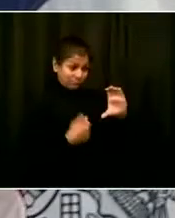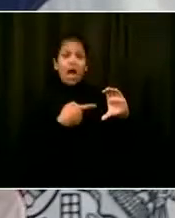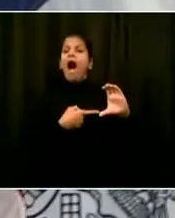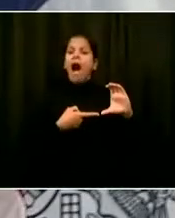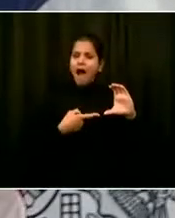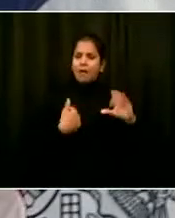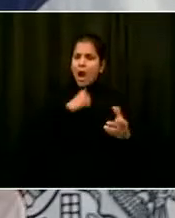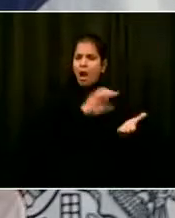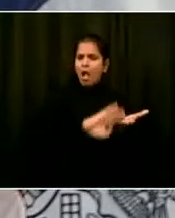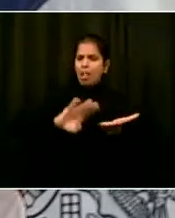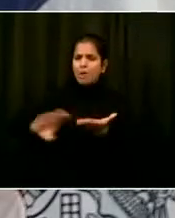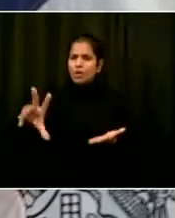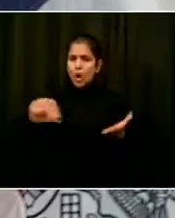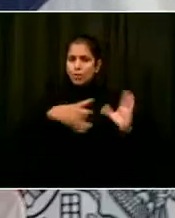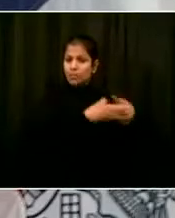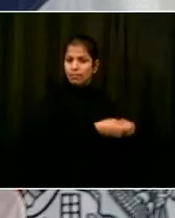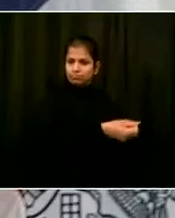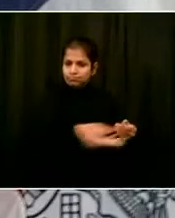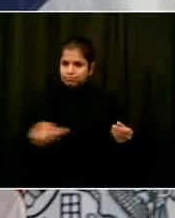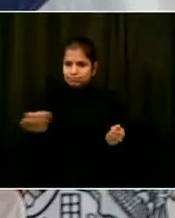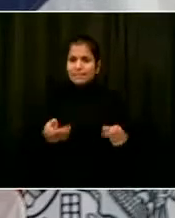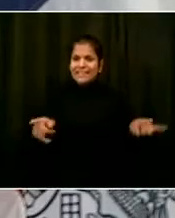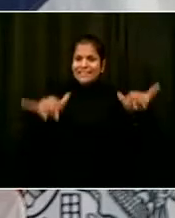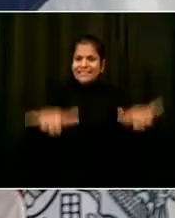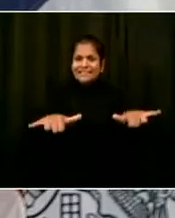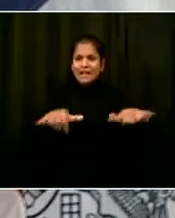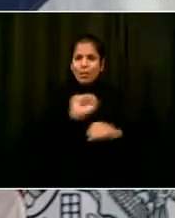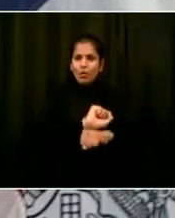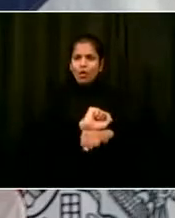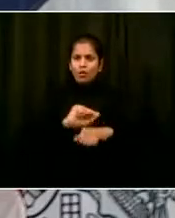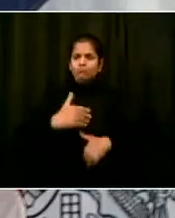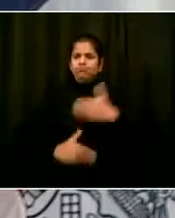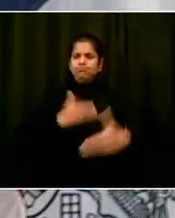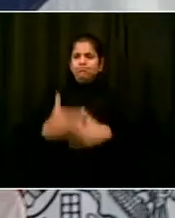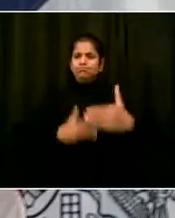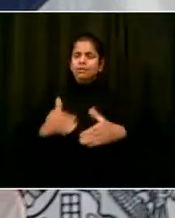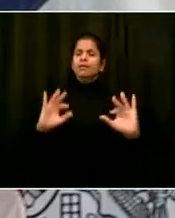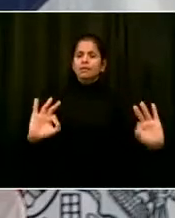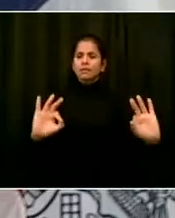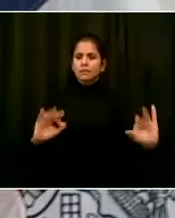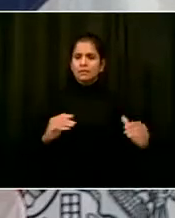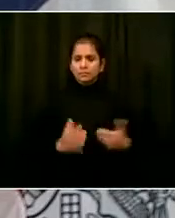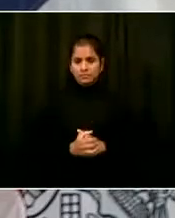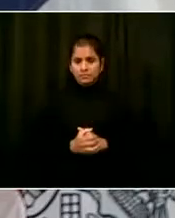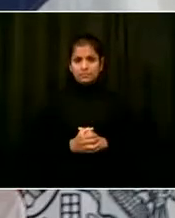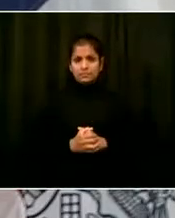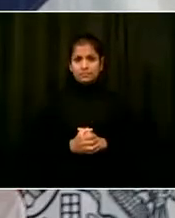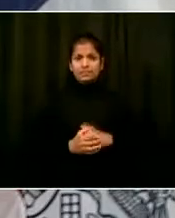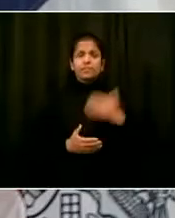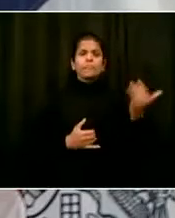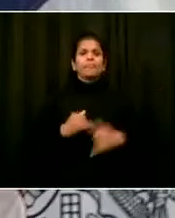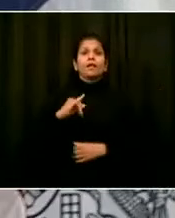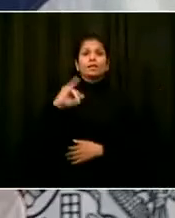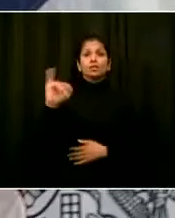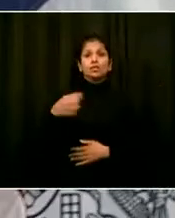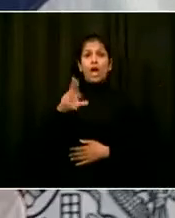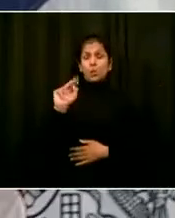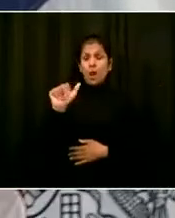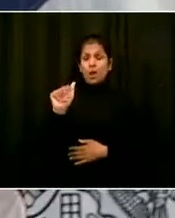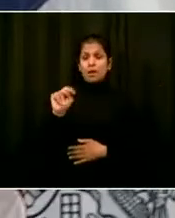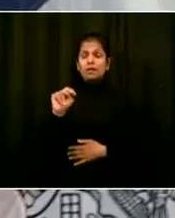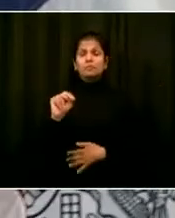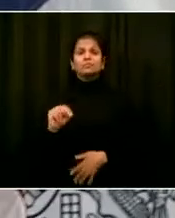1 good morning Mr Mayor how are you I'm very good thank you so knowing